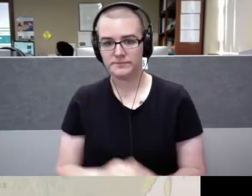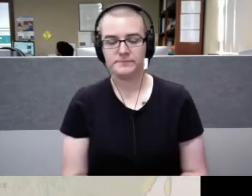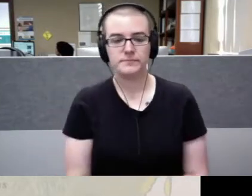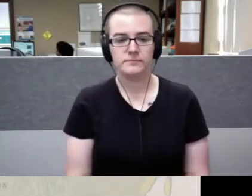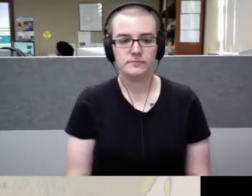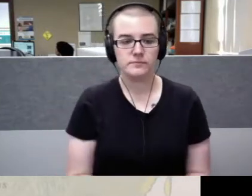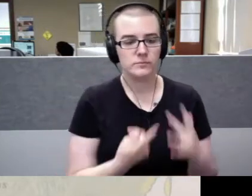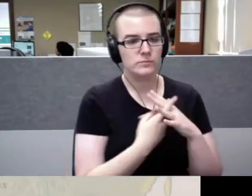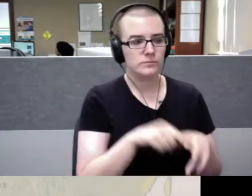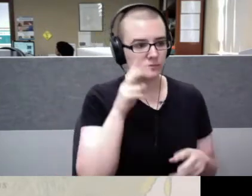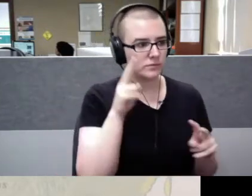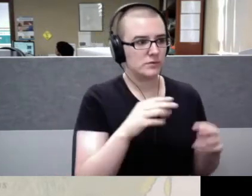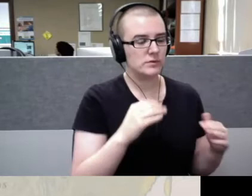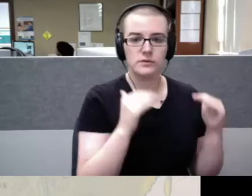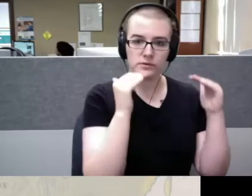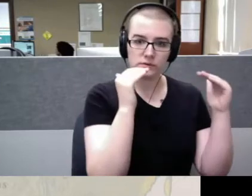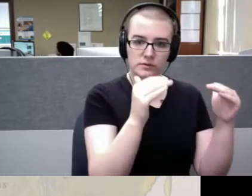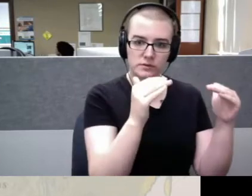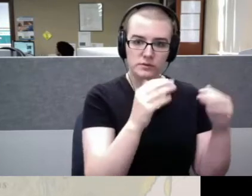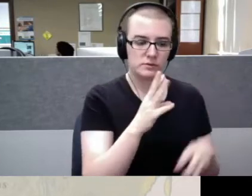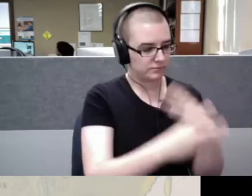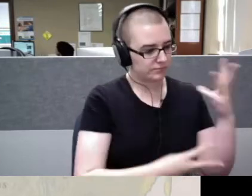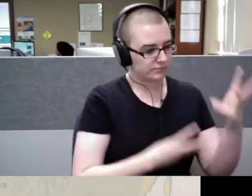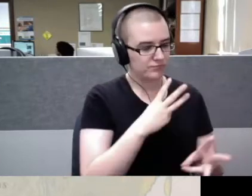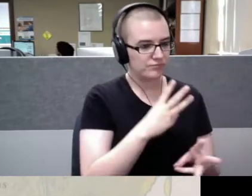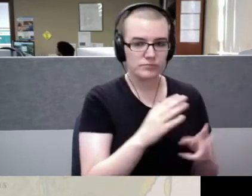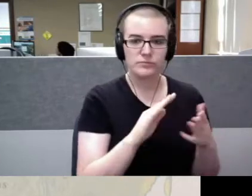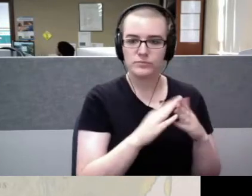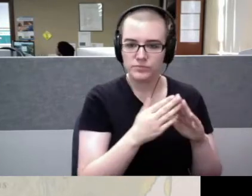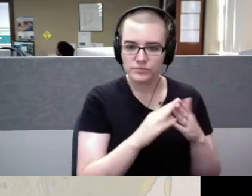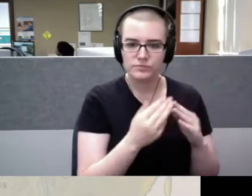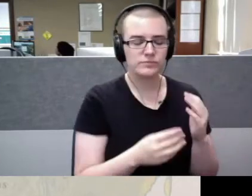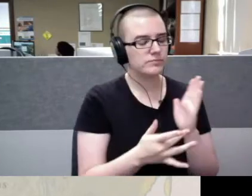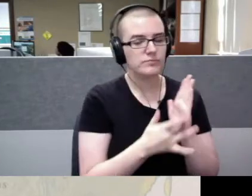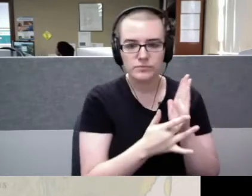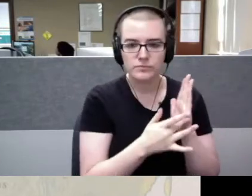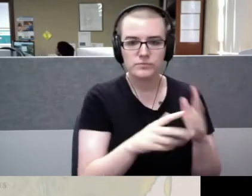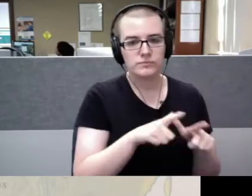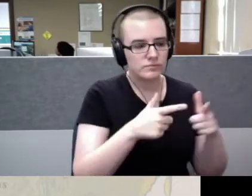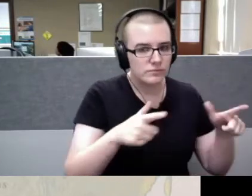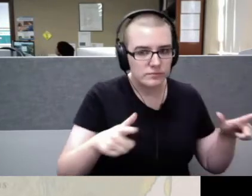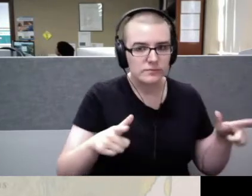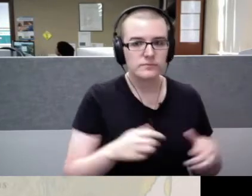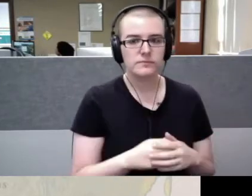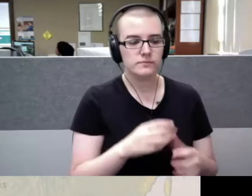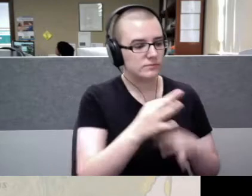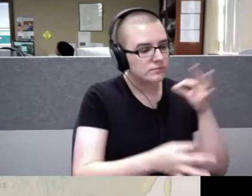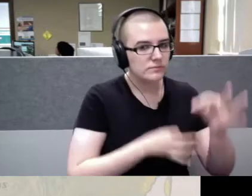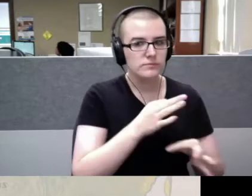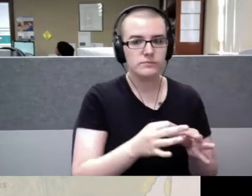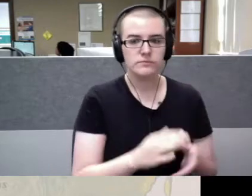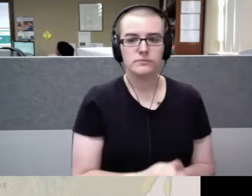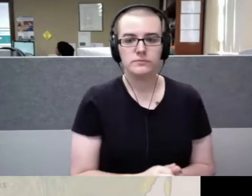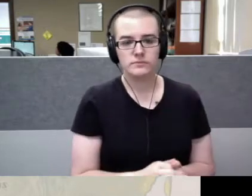at the advancement of the world, the advancement of civilization, of technology, of language, of trade. And we're going